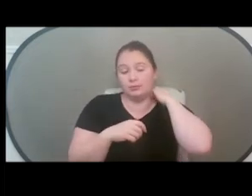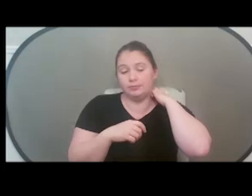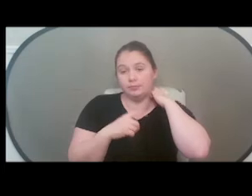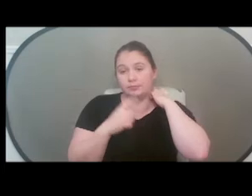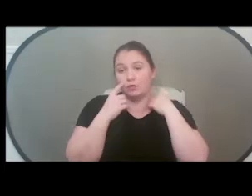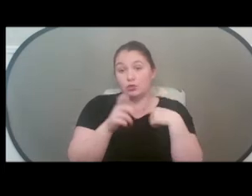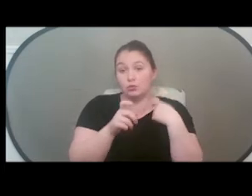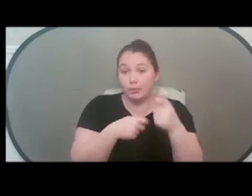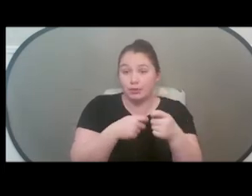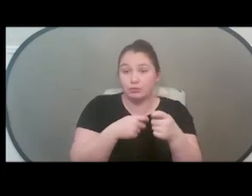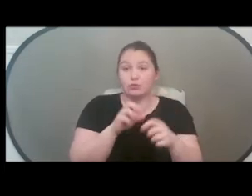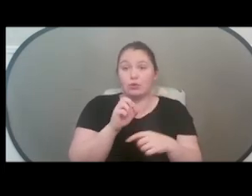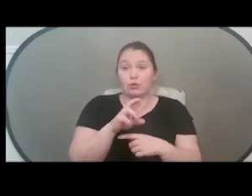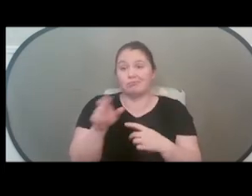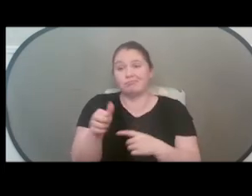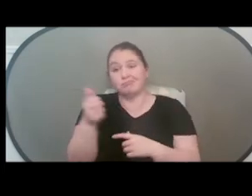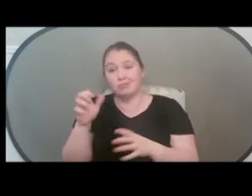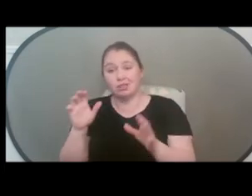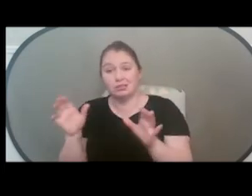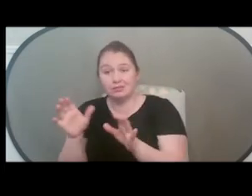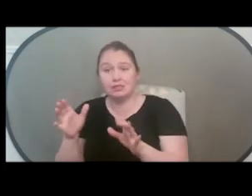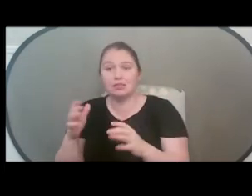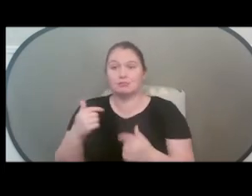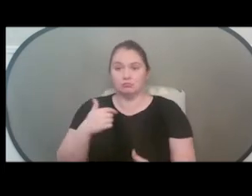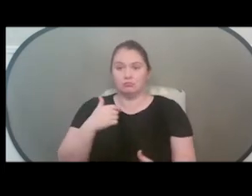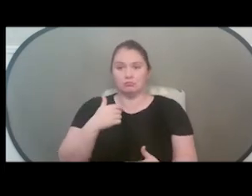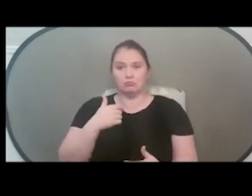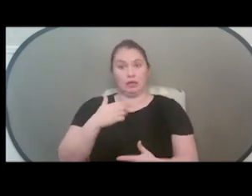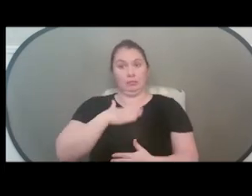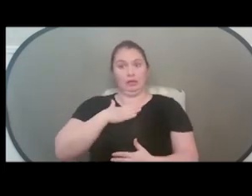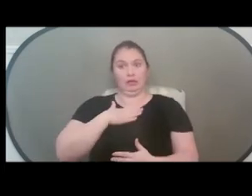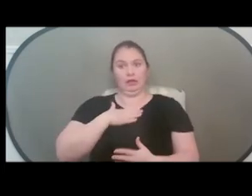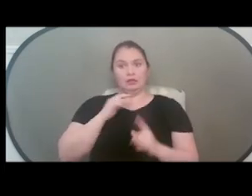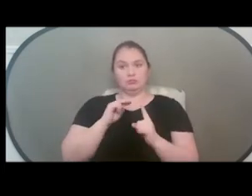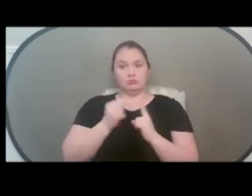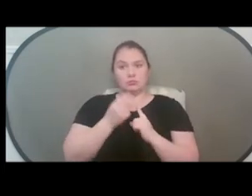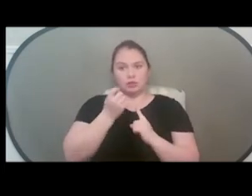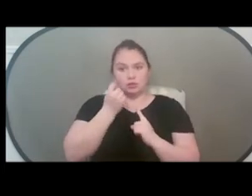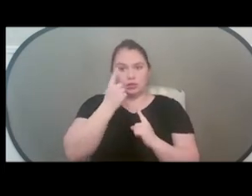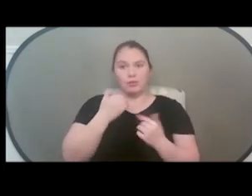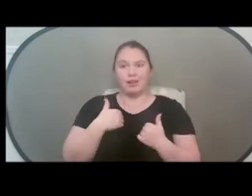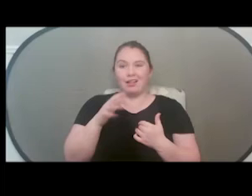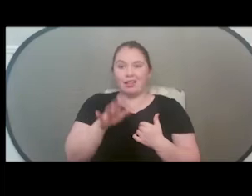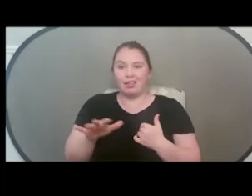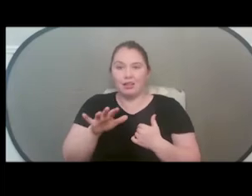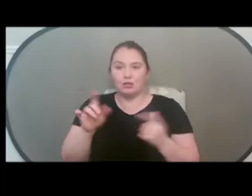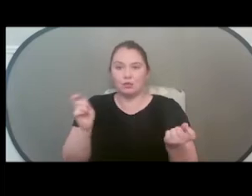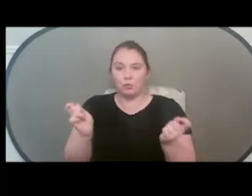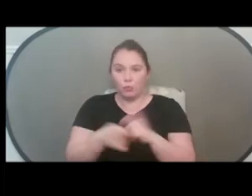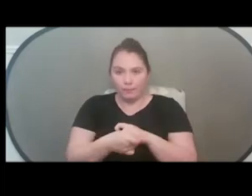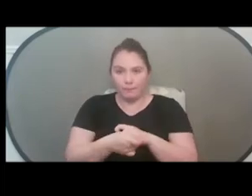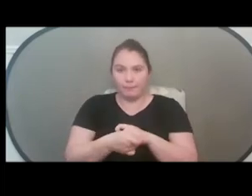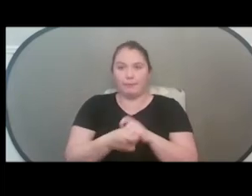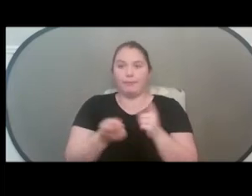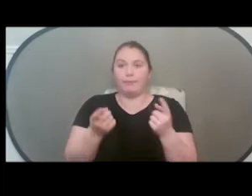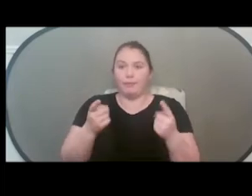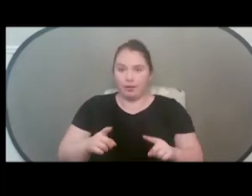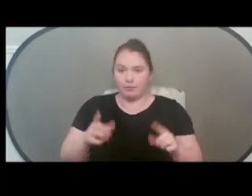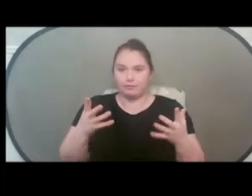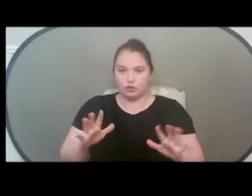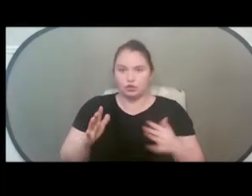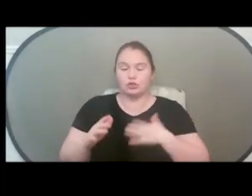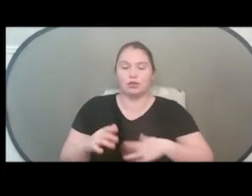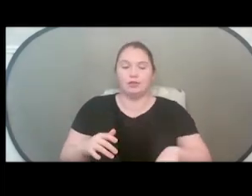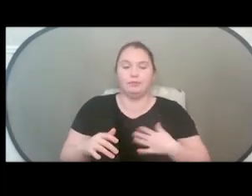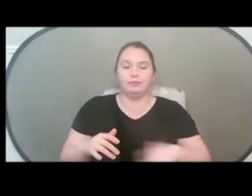other activities, is my understanding. There was a land swap involved, and that is now